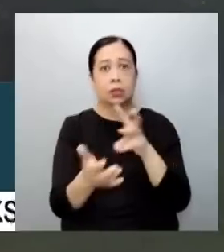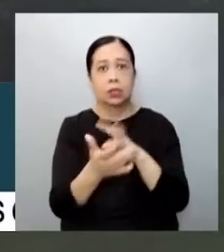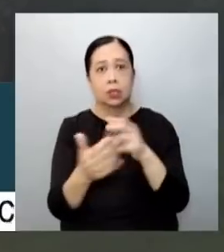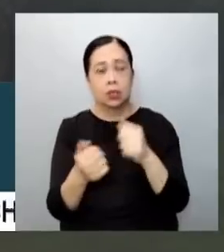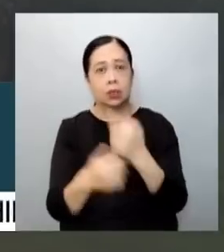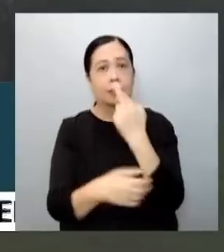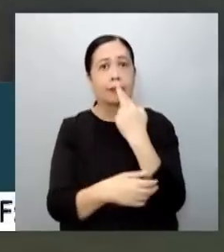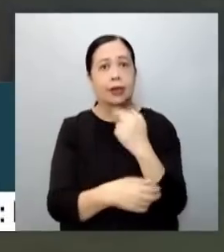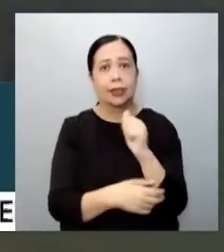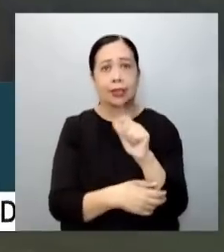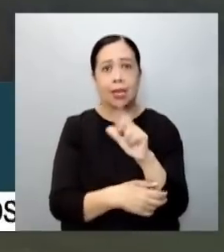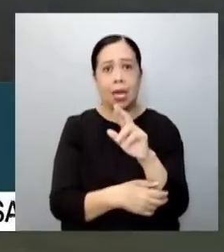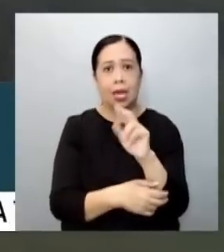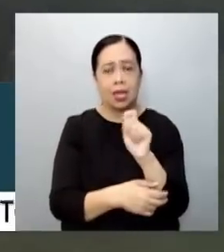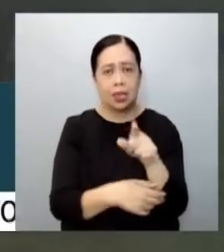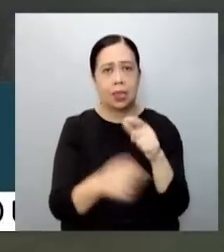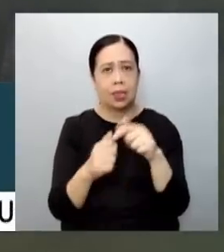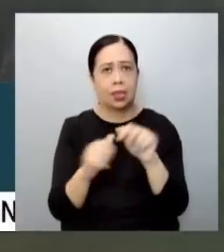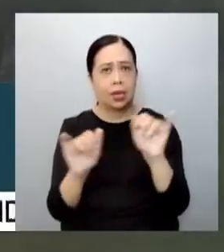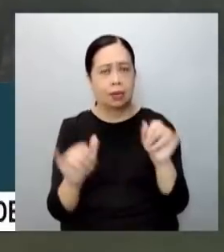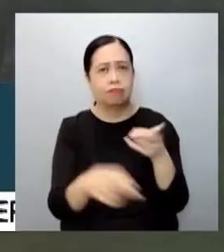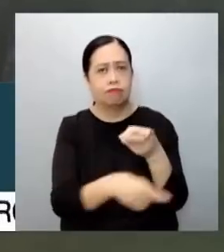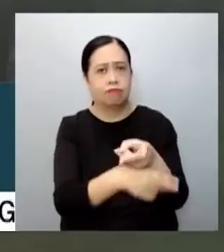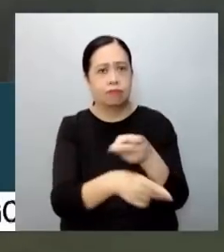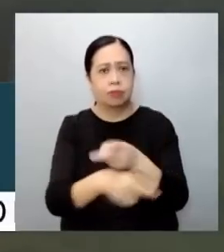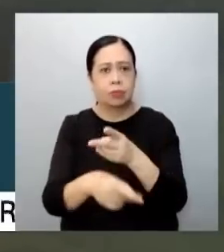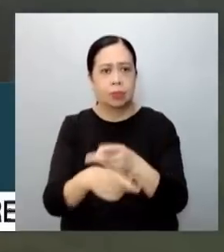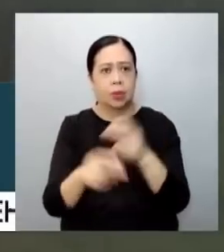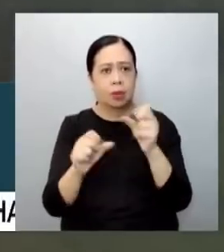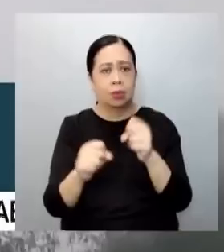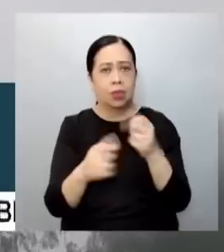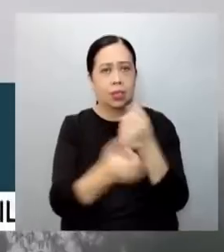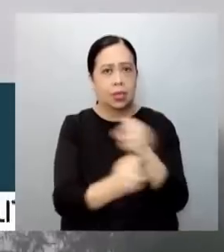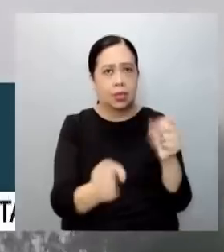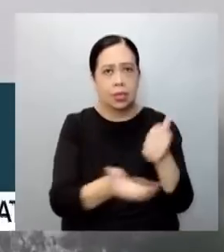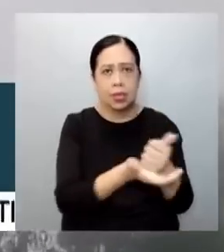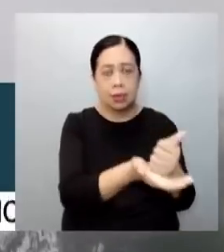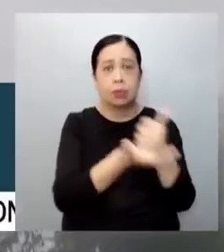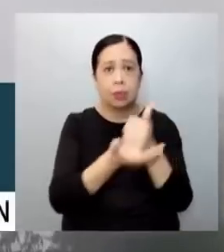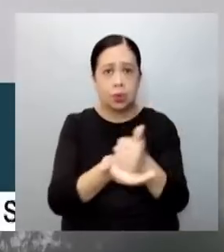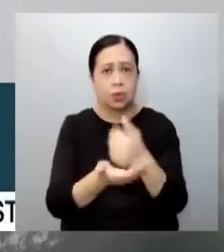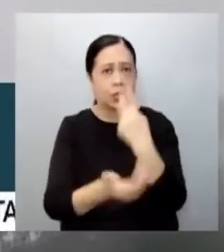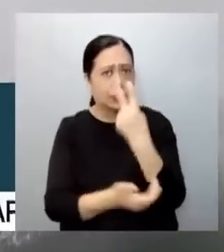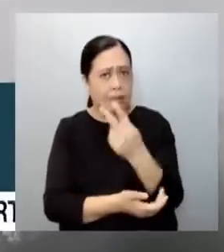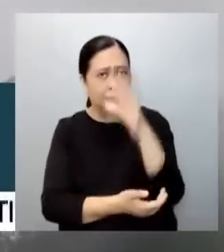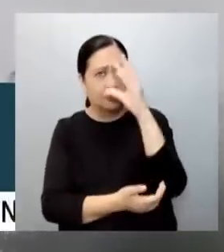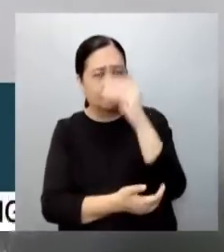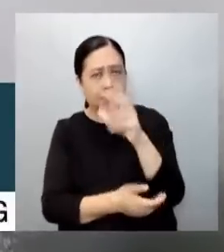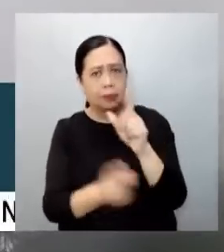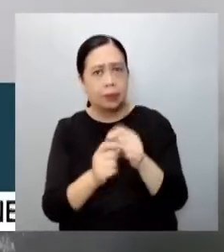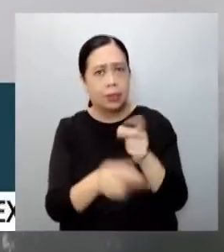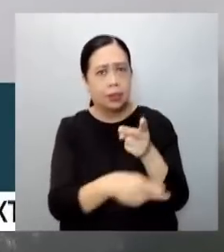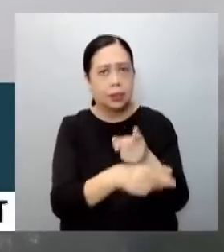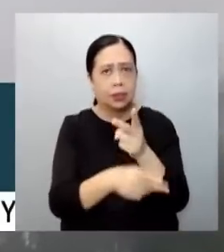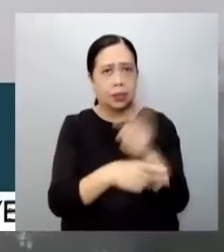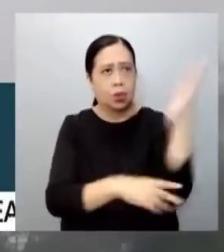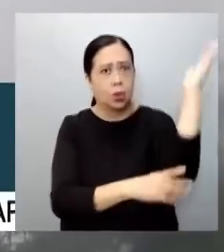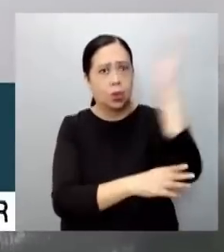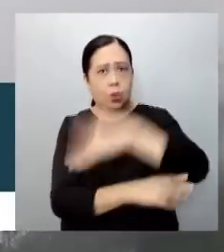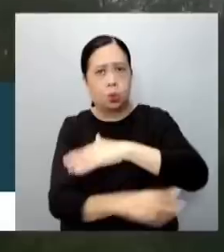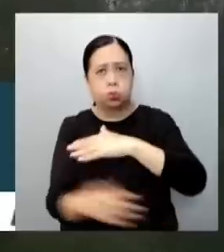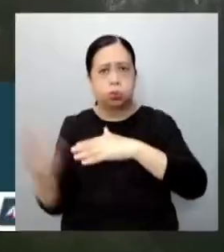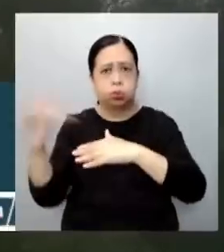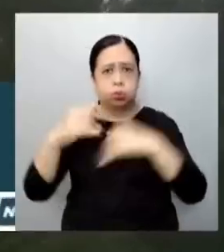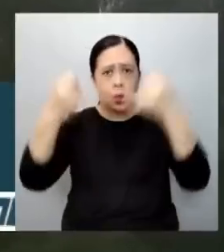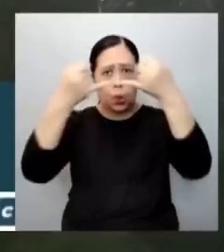with personnel on standby for possible rescue efforts. We also saw men tending to fallen trees and even wires to